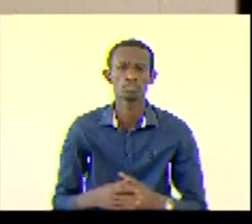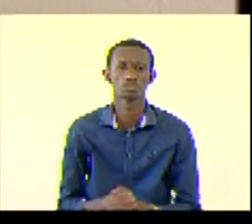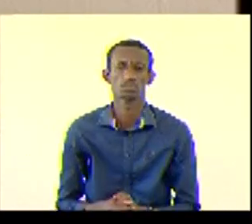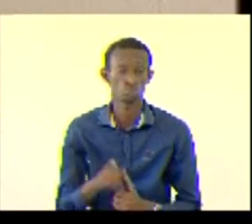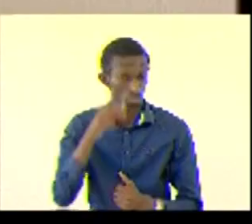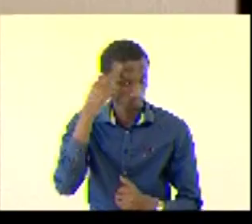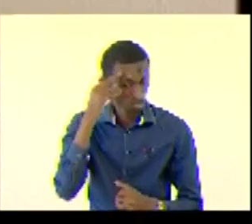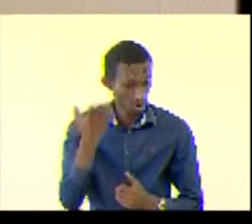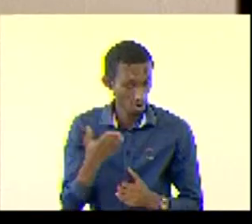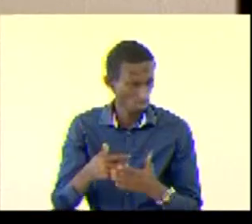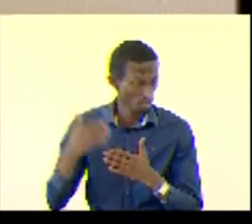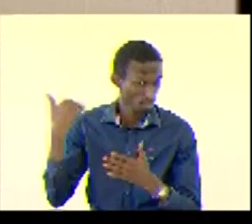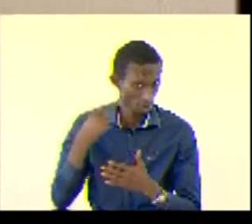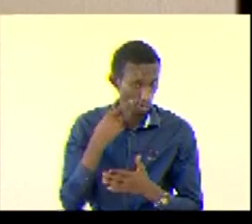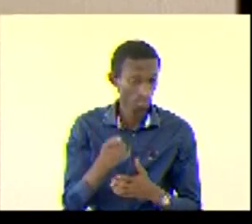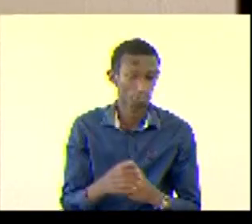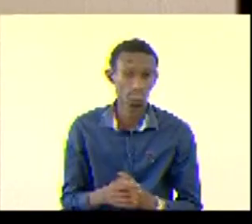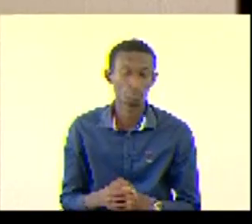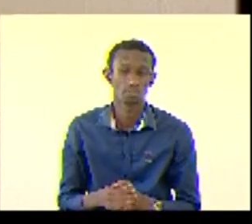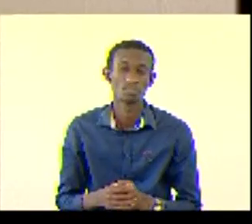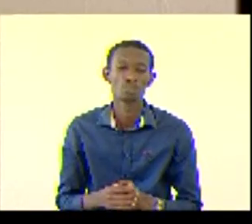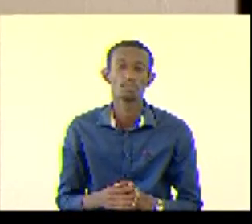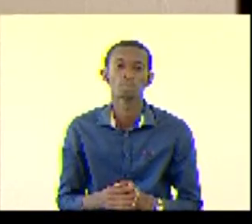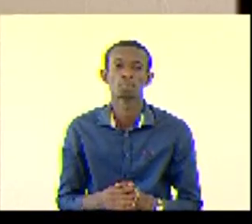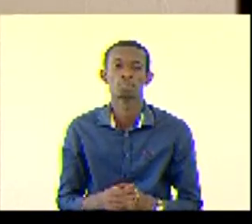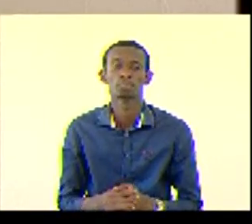remember this was like this.